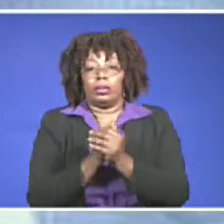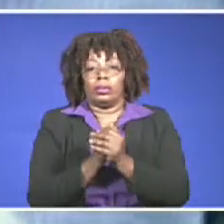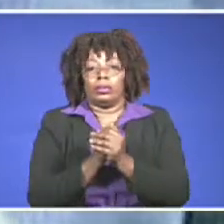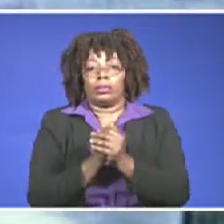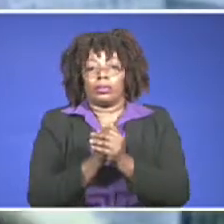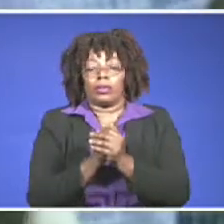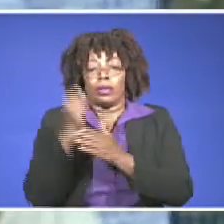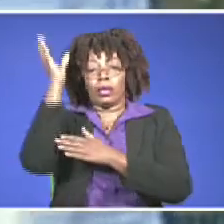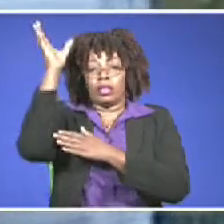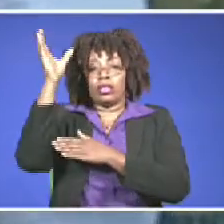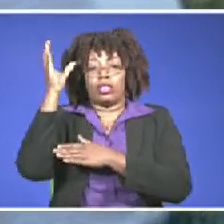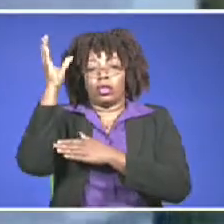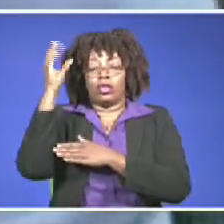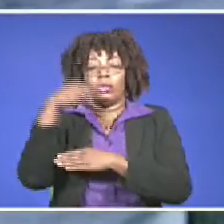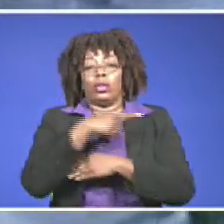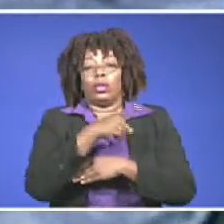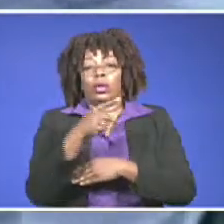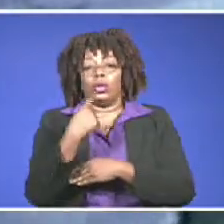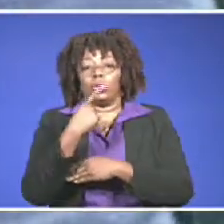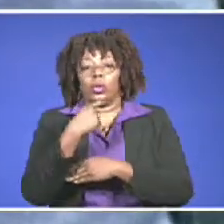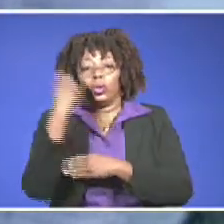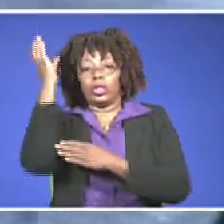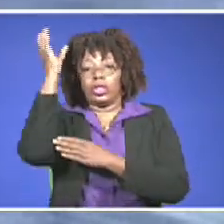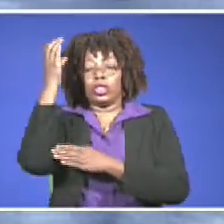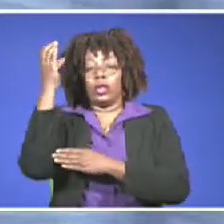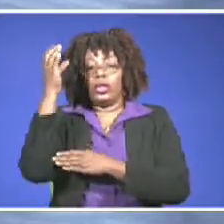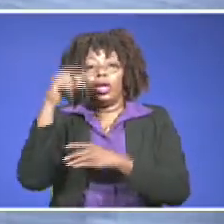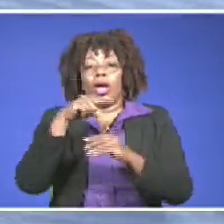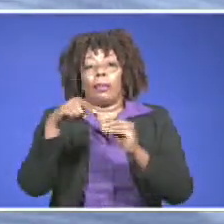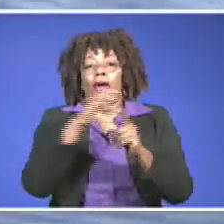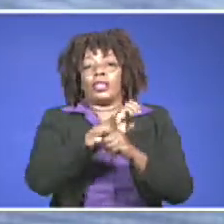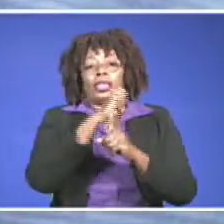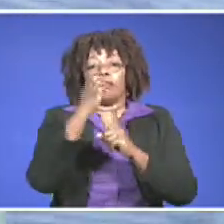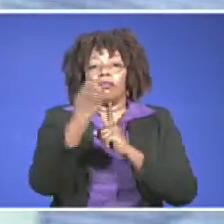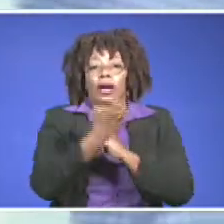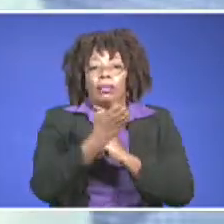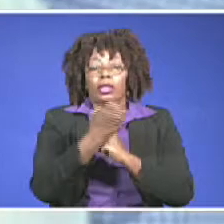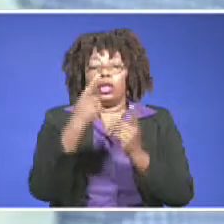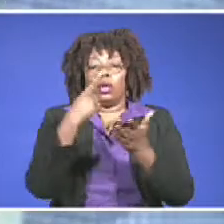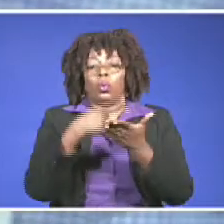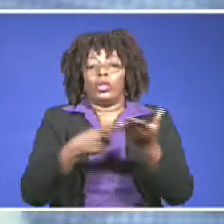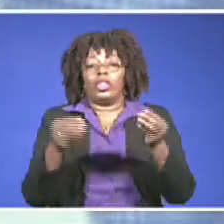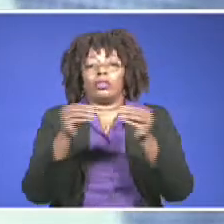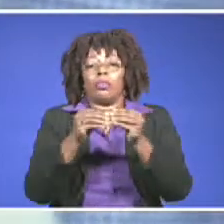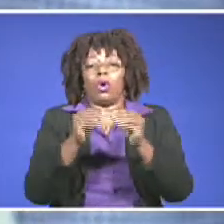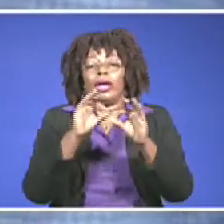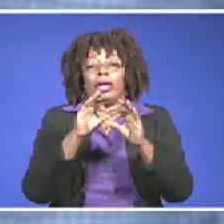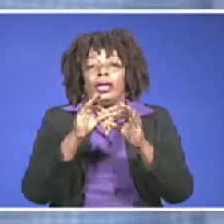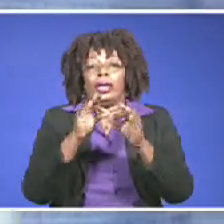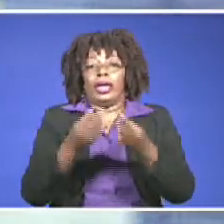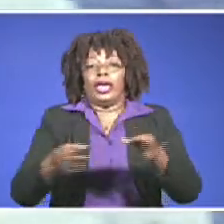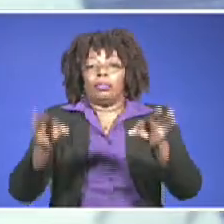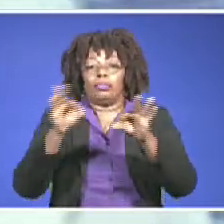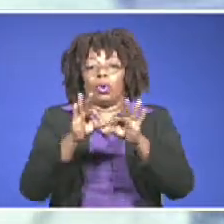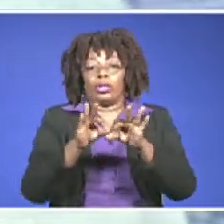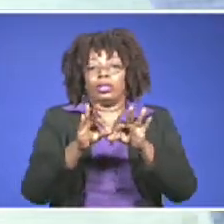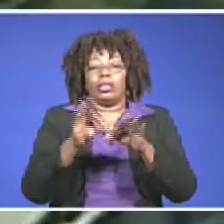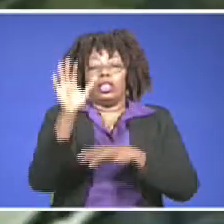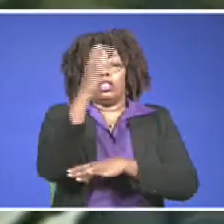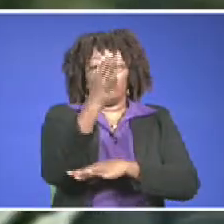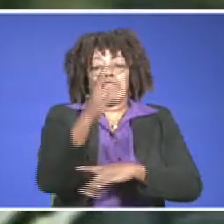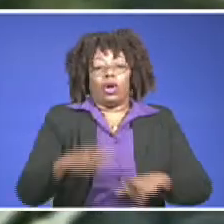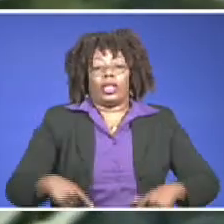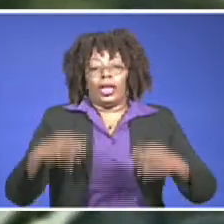you more concerned about to those who are concerned about the environment? What is more important? Push down some trees or the lives of